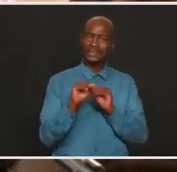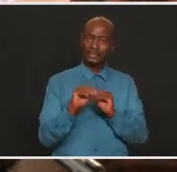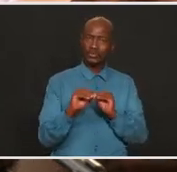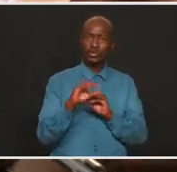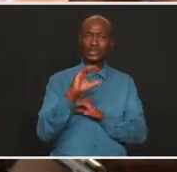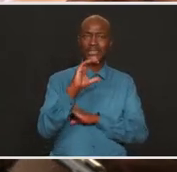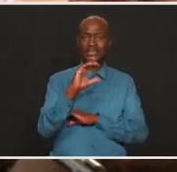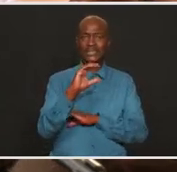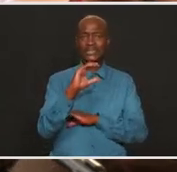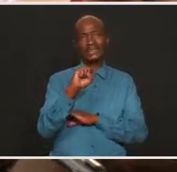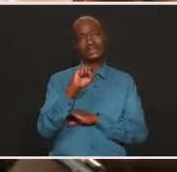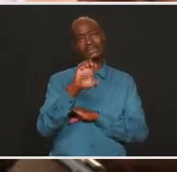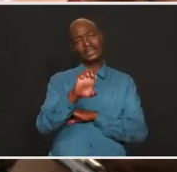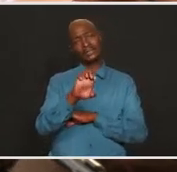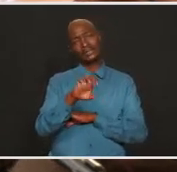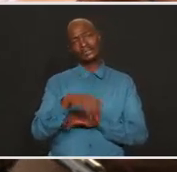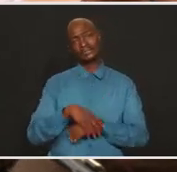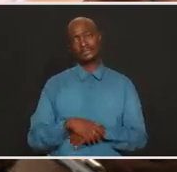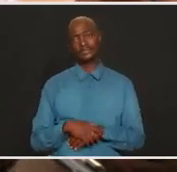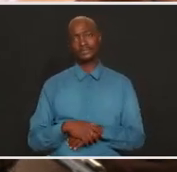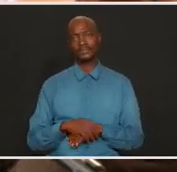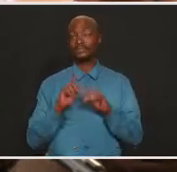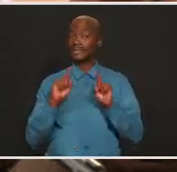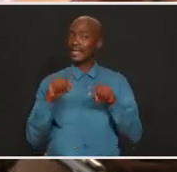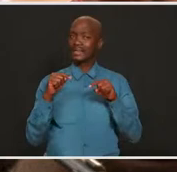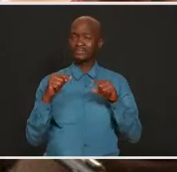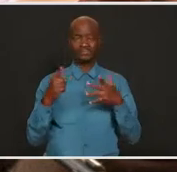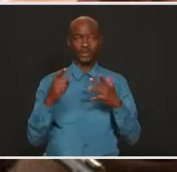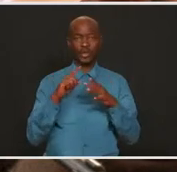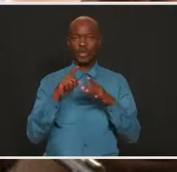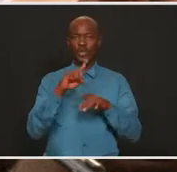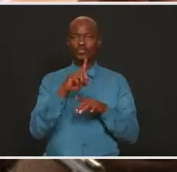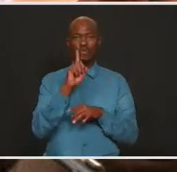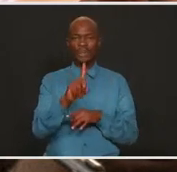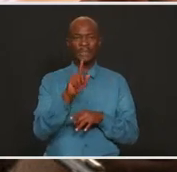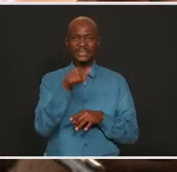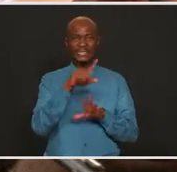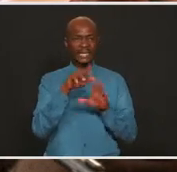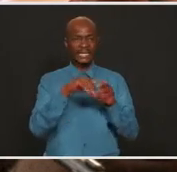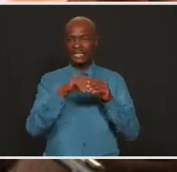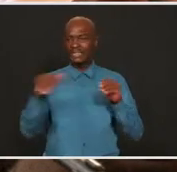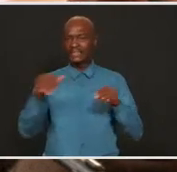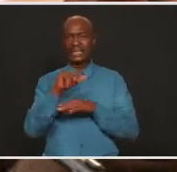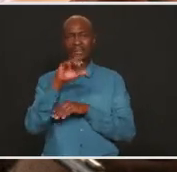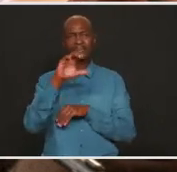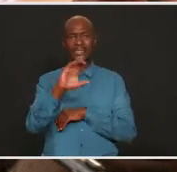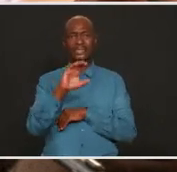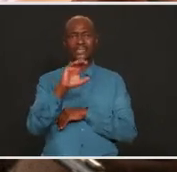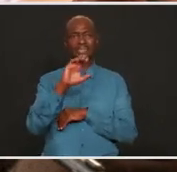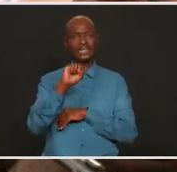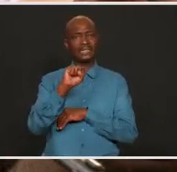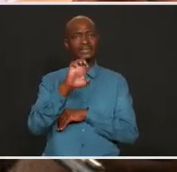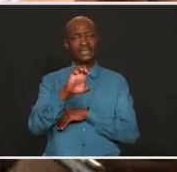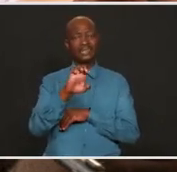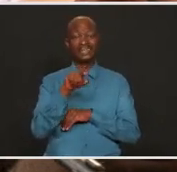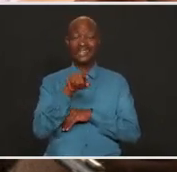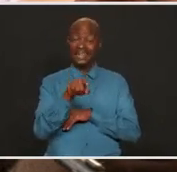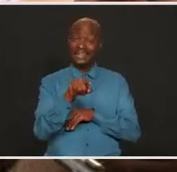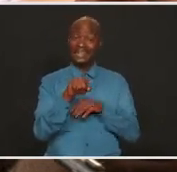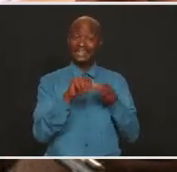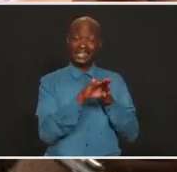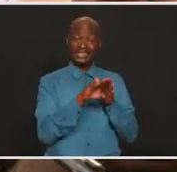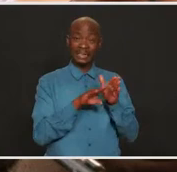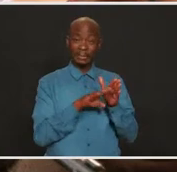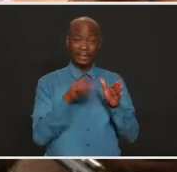CSE no one can escape CSE not even at home the Bella bill is being used